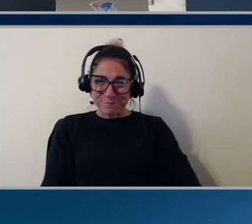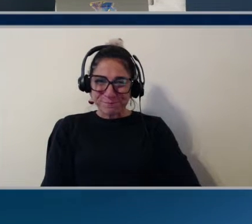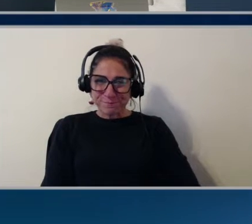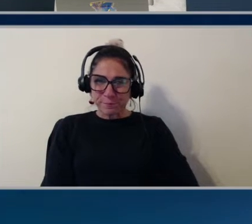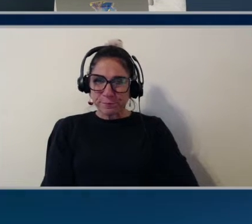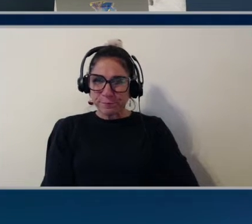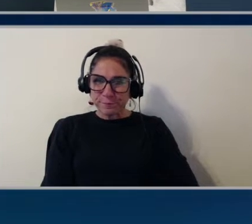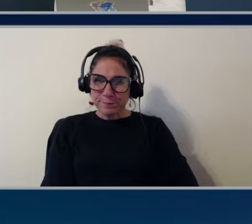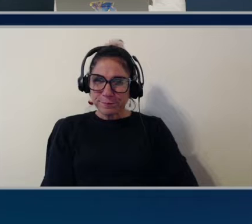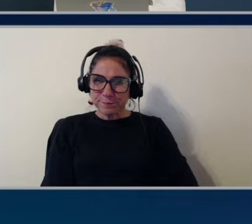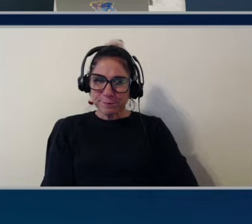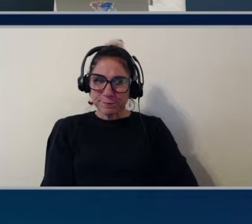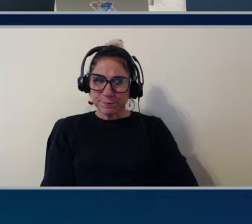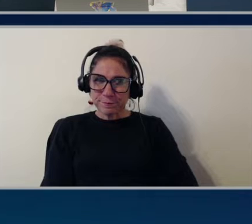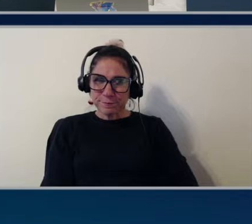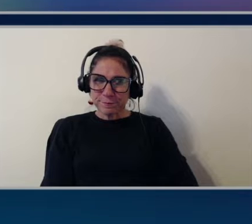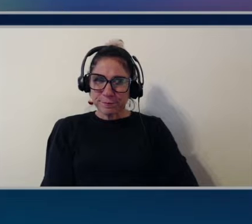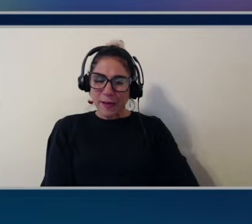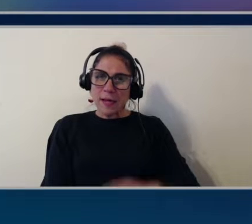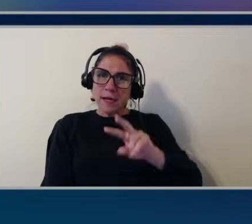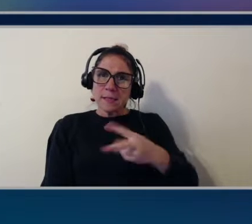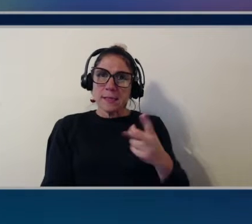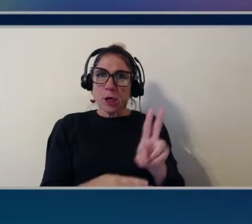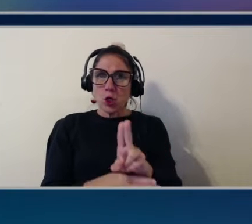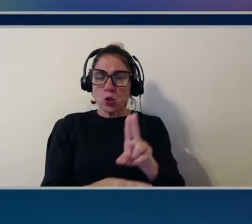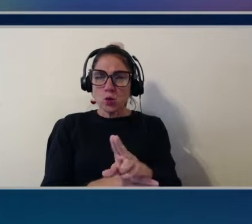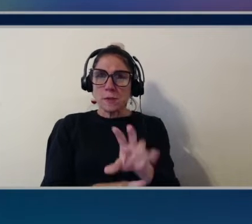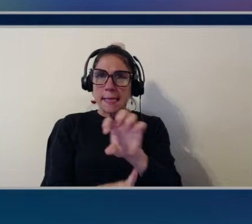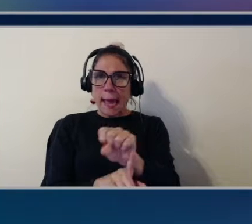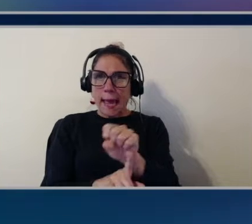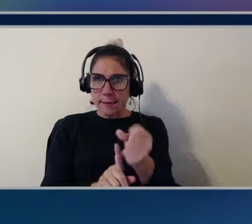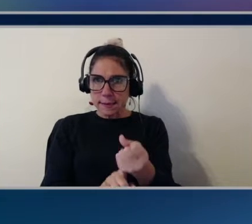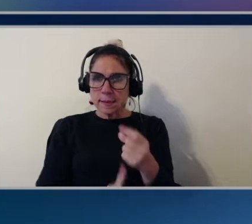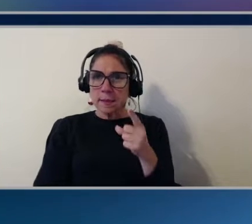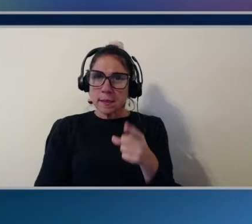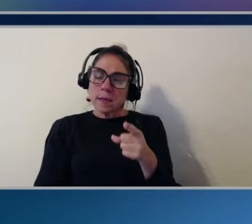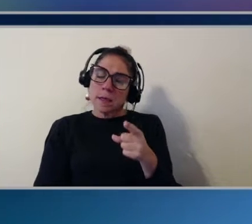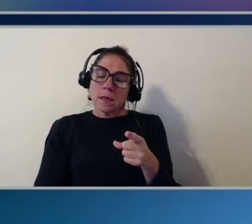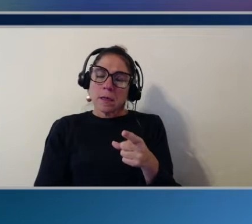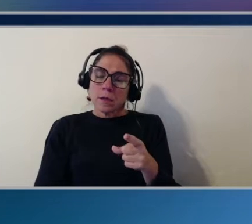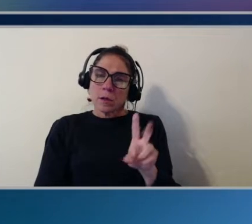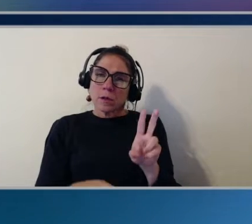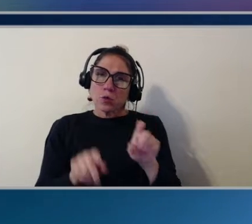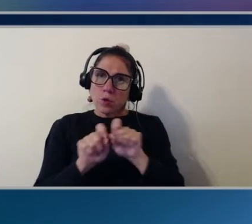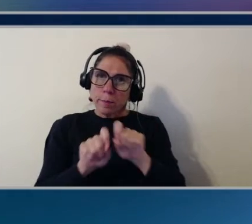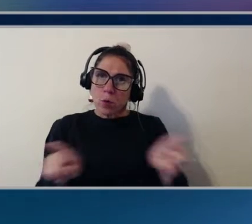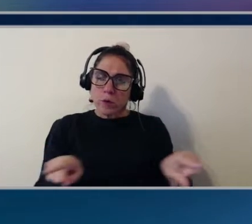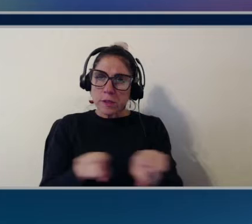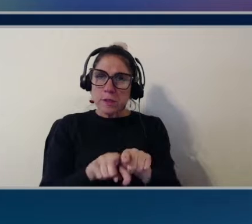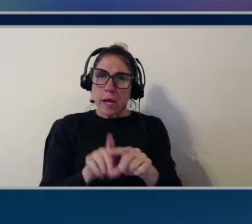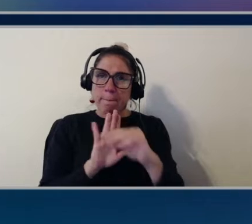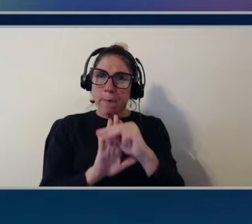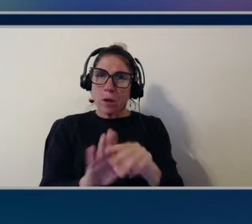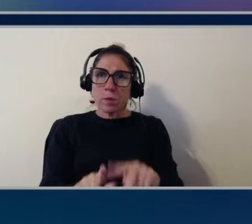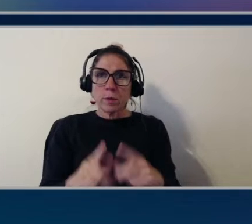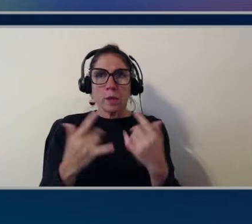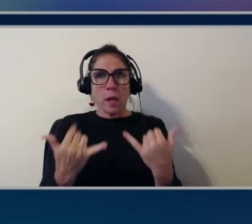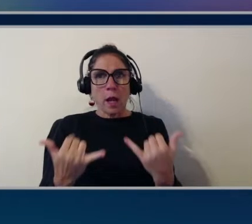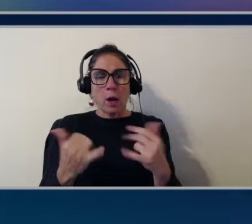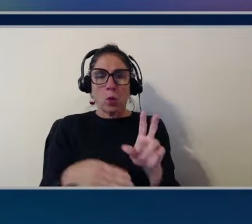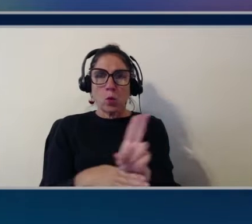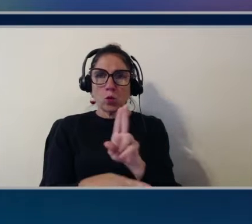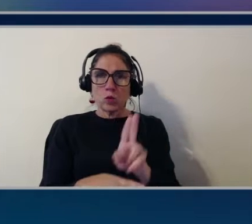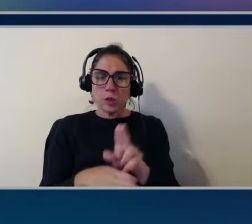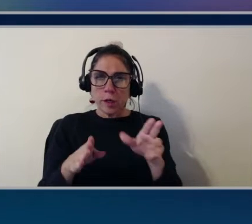OK. Second use case is to deploy the same model, but now we will be using the